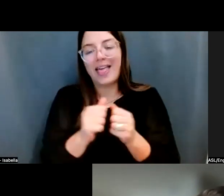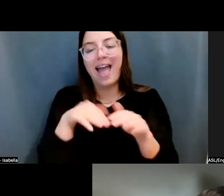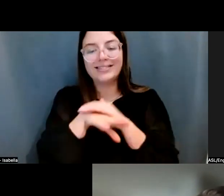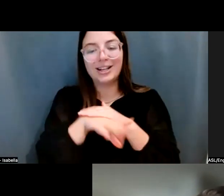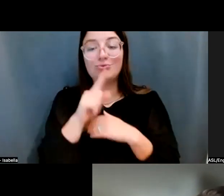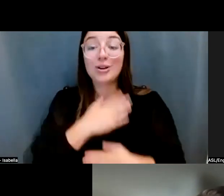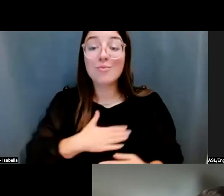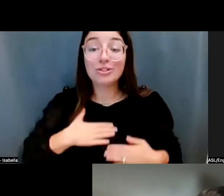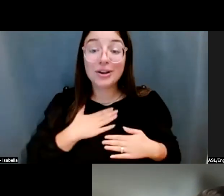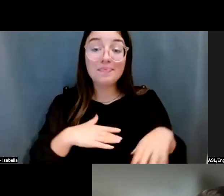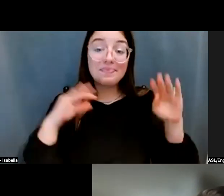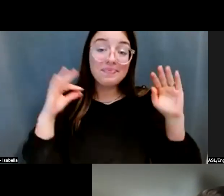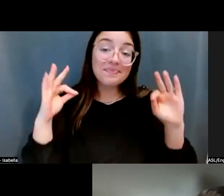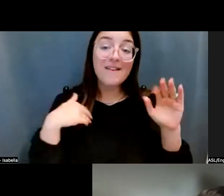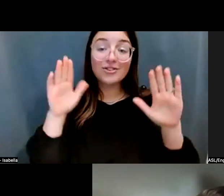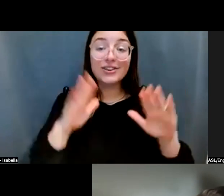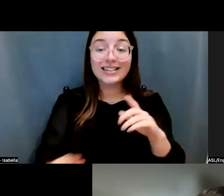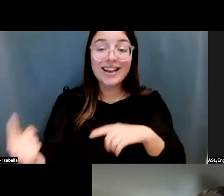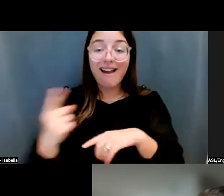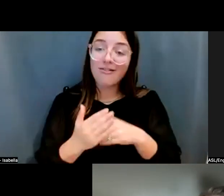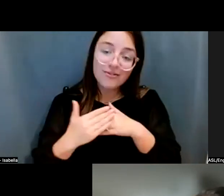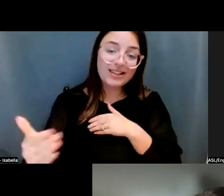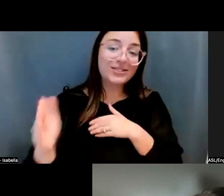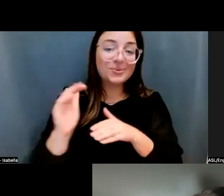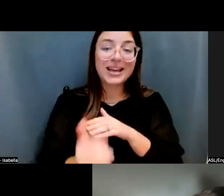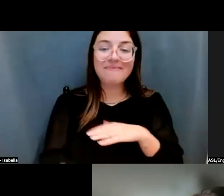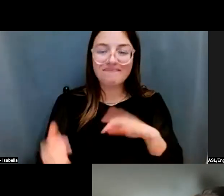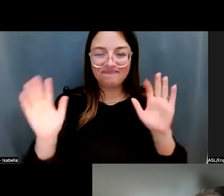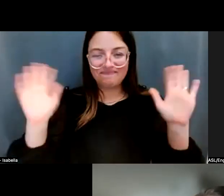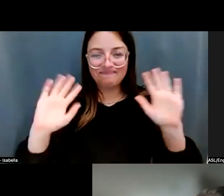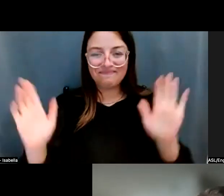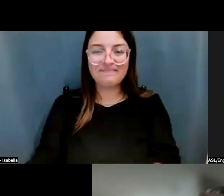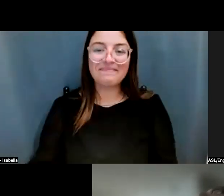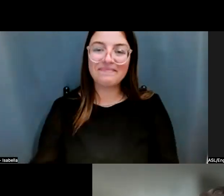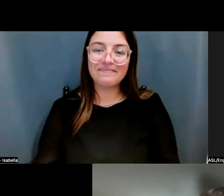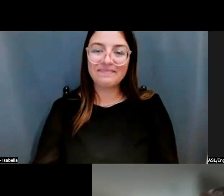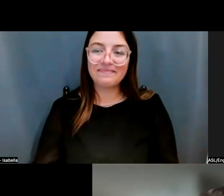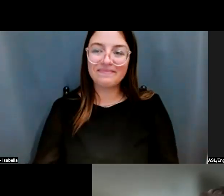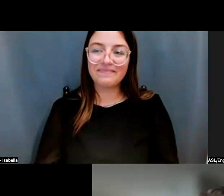Have a great rest of the day and a nice weekend. Bye, everyone. Bye. Bye.